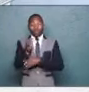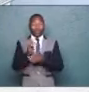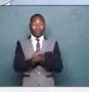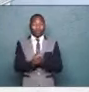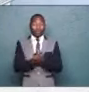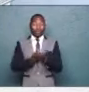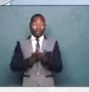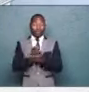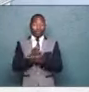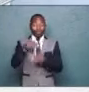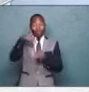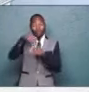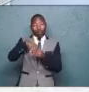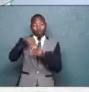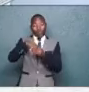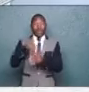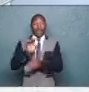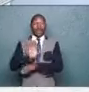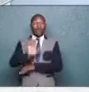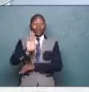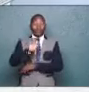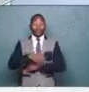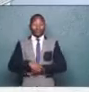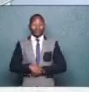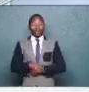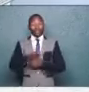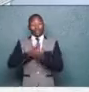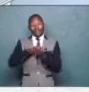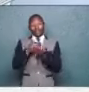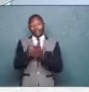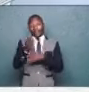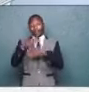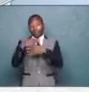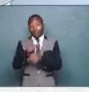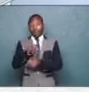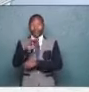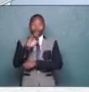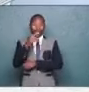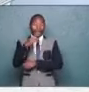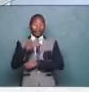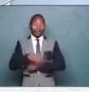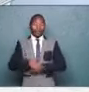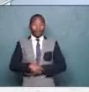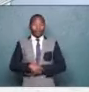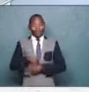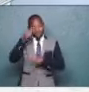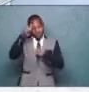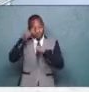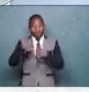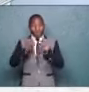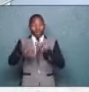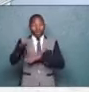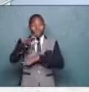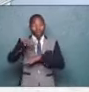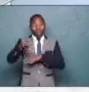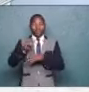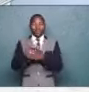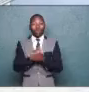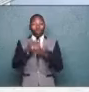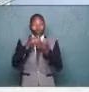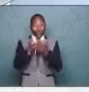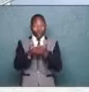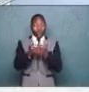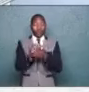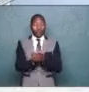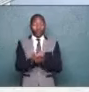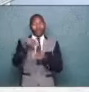demokrasi kudzera mu voti yanu. Choncho, bungwe loyendetsa chisankho likukumbutsa onse